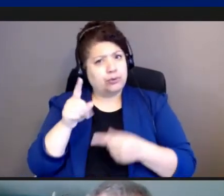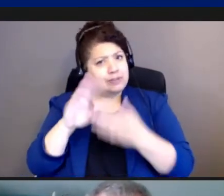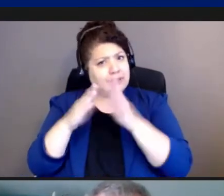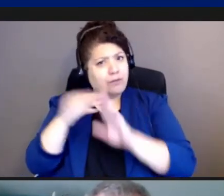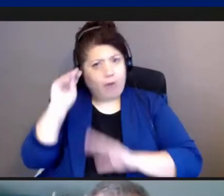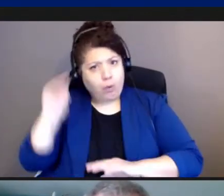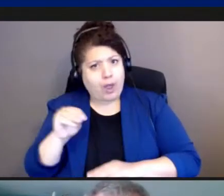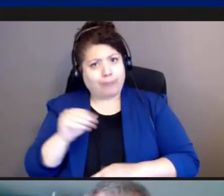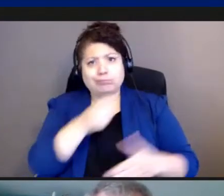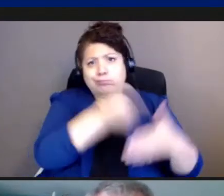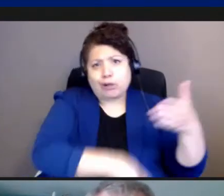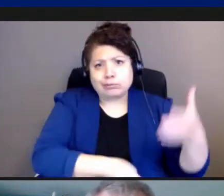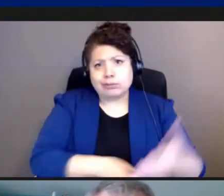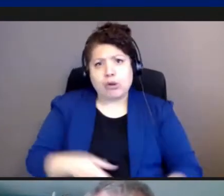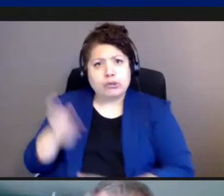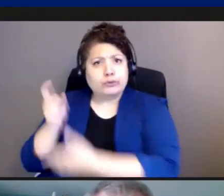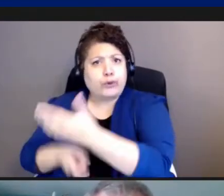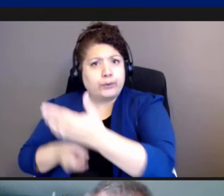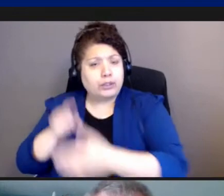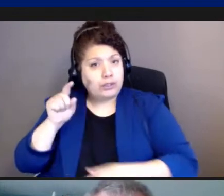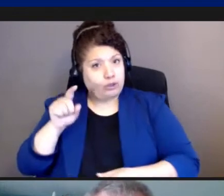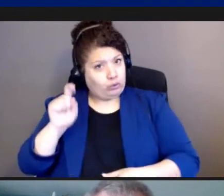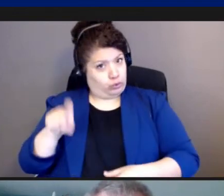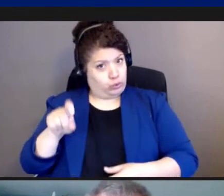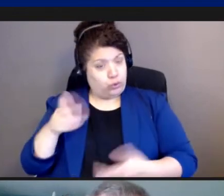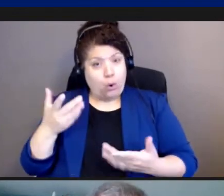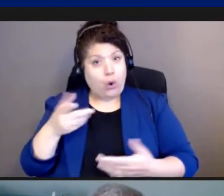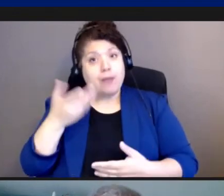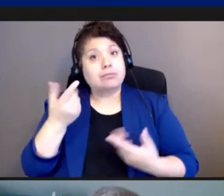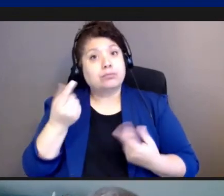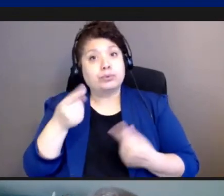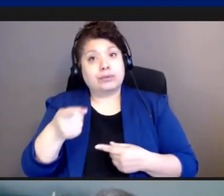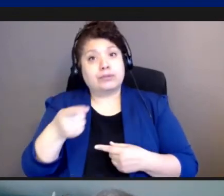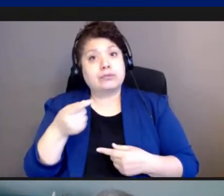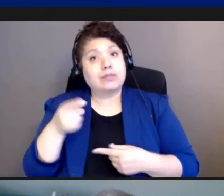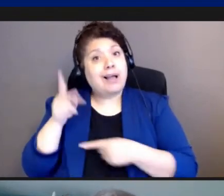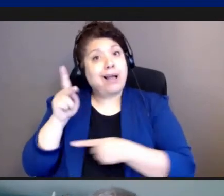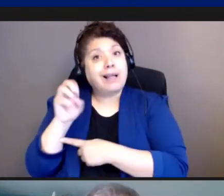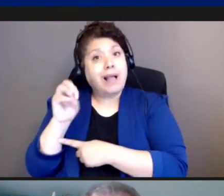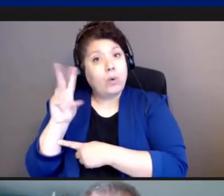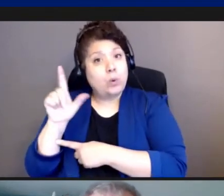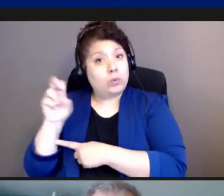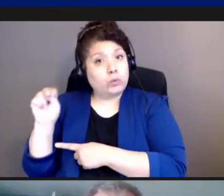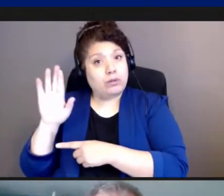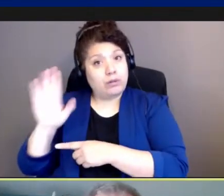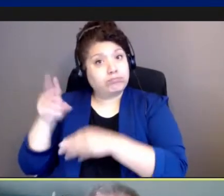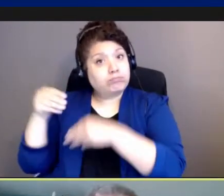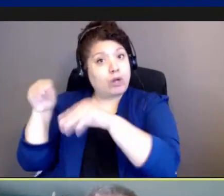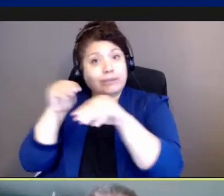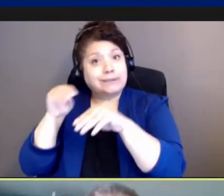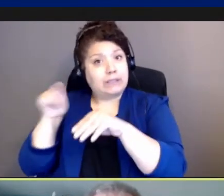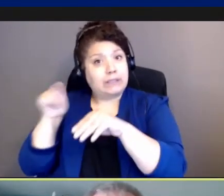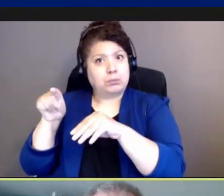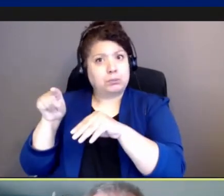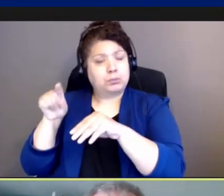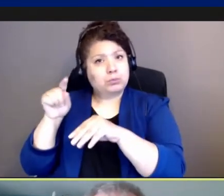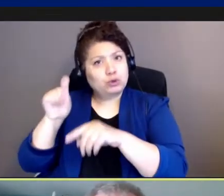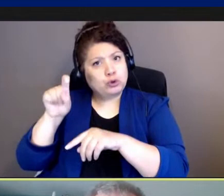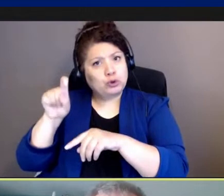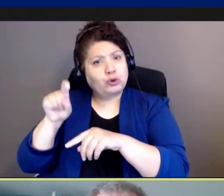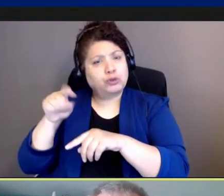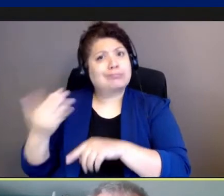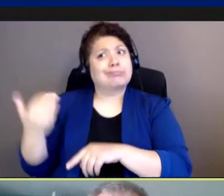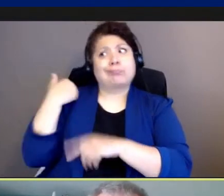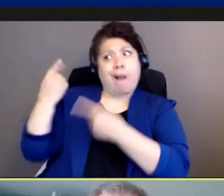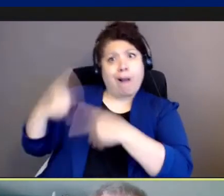and whether those charges can be laid retroactively, especially in the case of Caledon Market. Sure. So